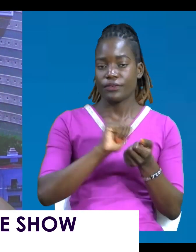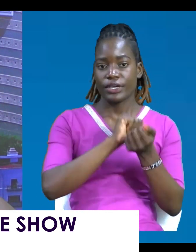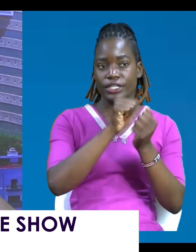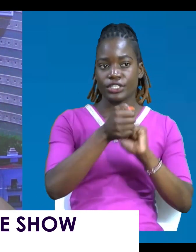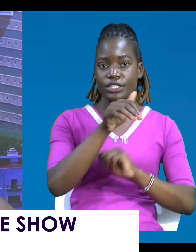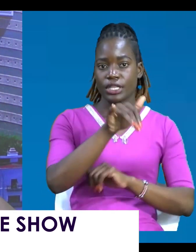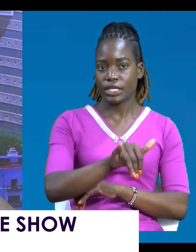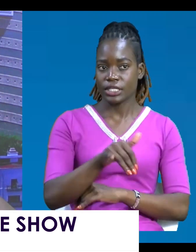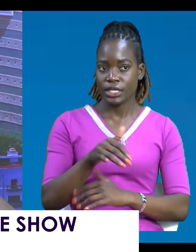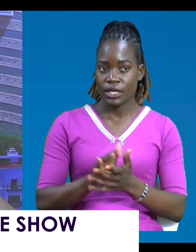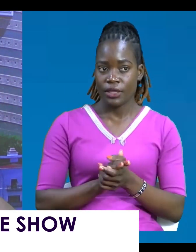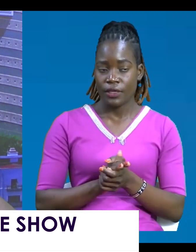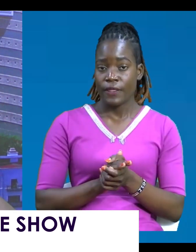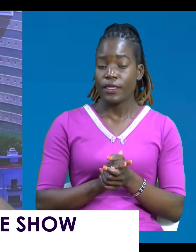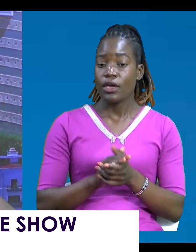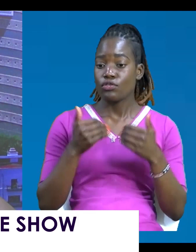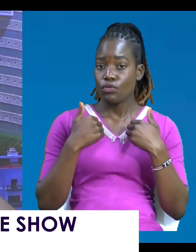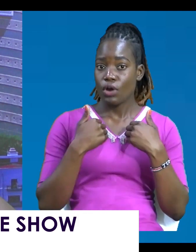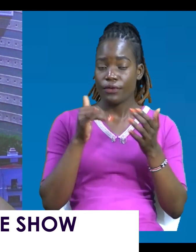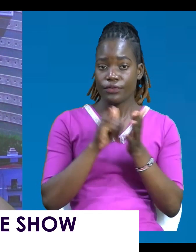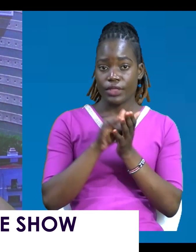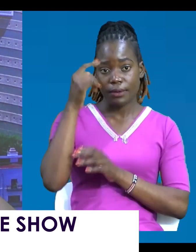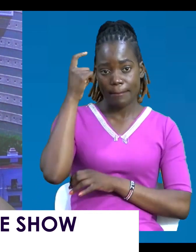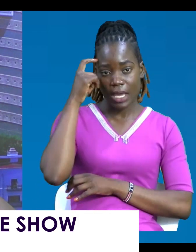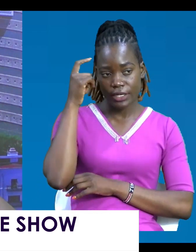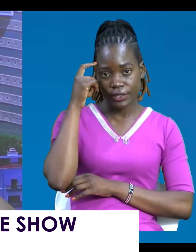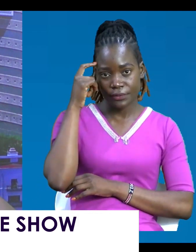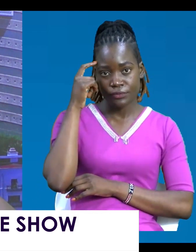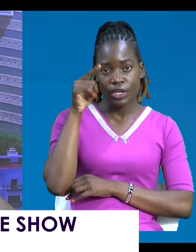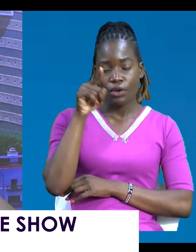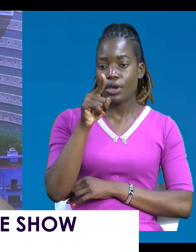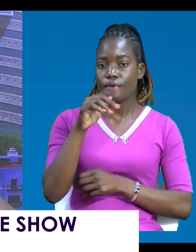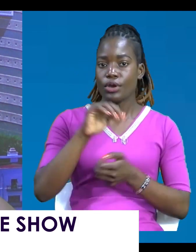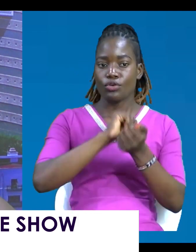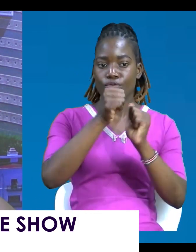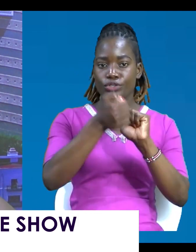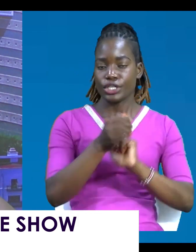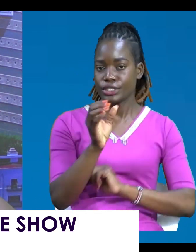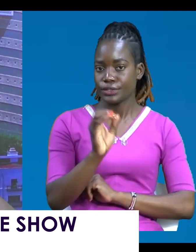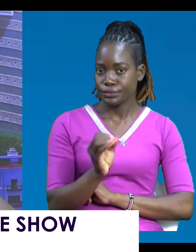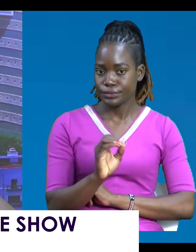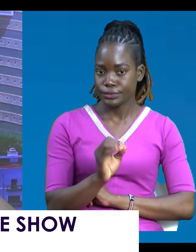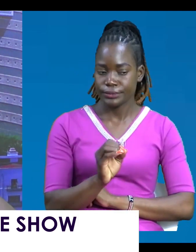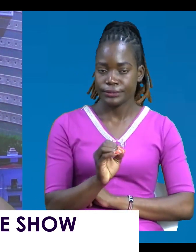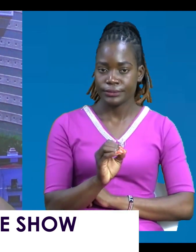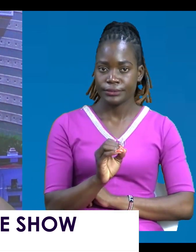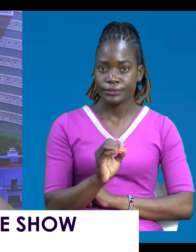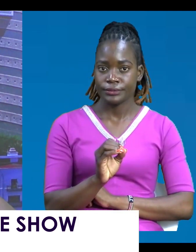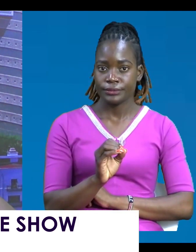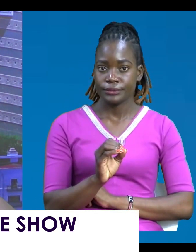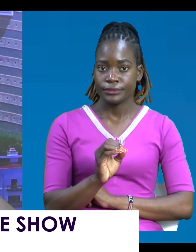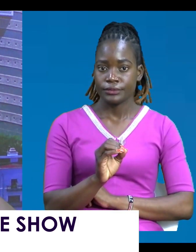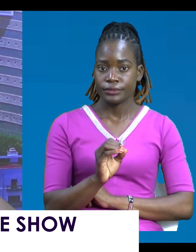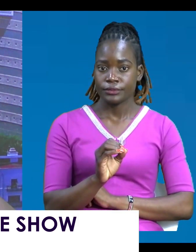it. As long as you have that mindset, you may never change that